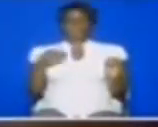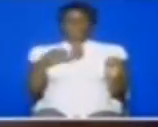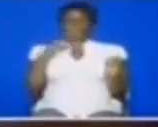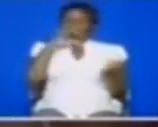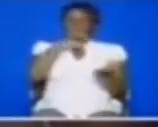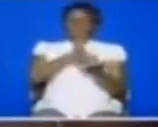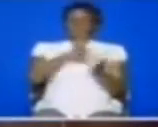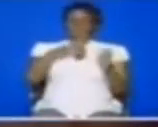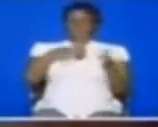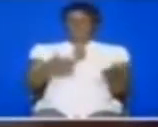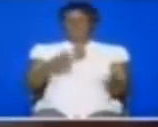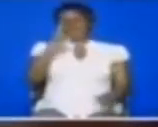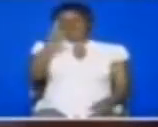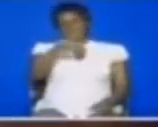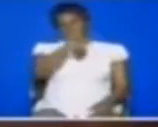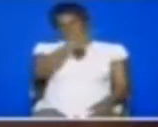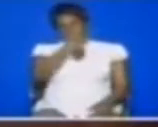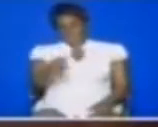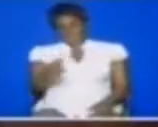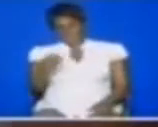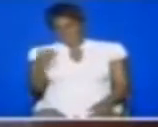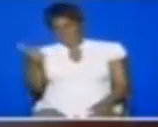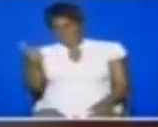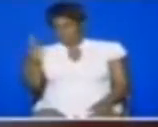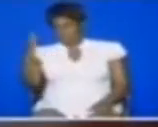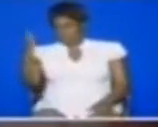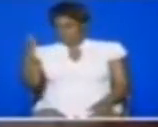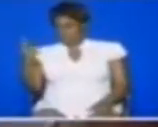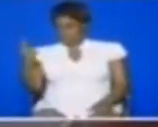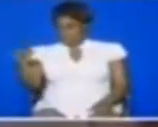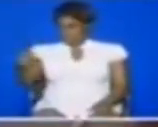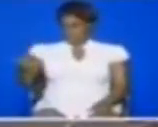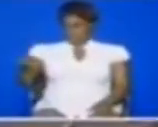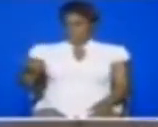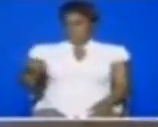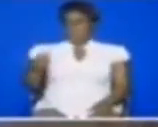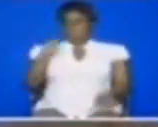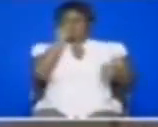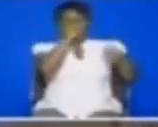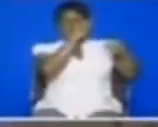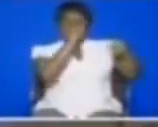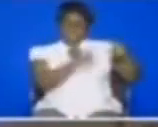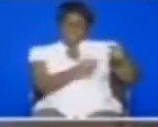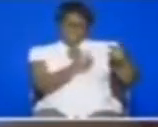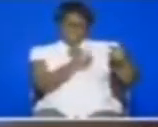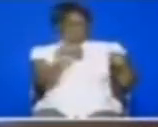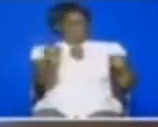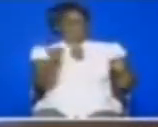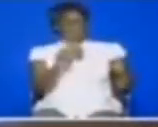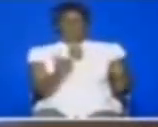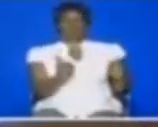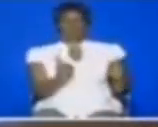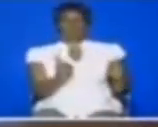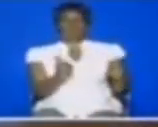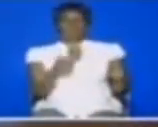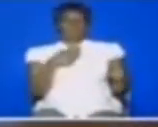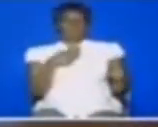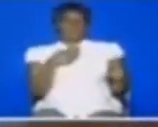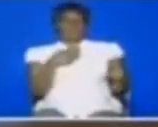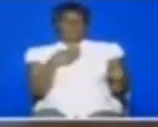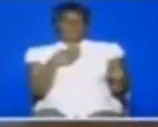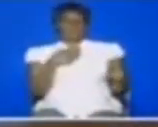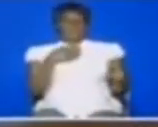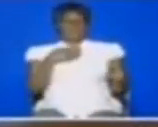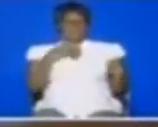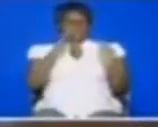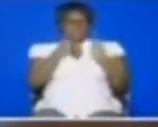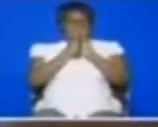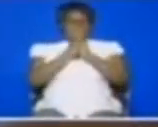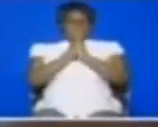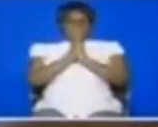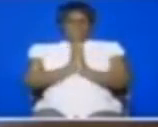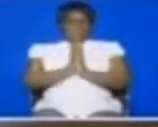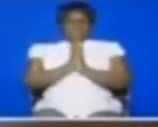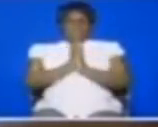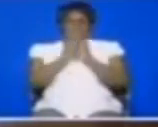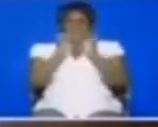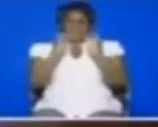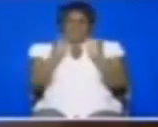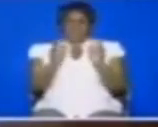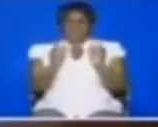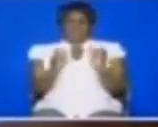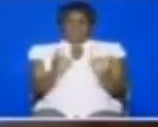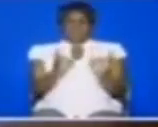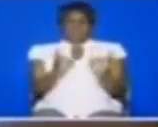have a situation where something goes wrong in one area. Mm-hmm. Do not take revenge on the other. In fact, I have a feeling and I pray that